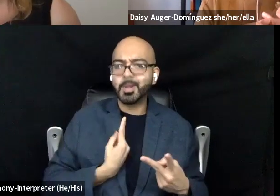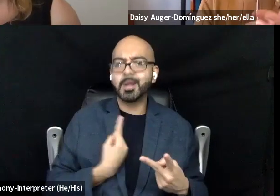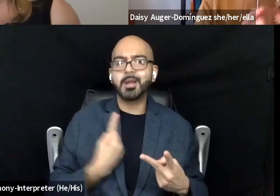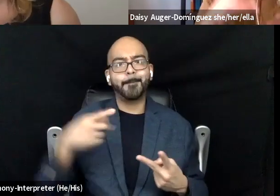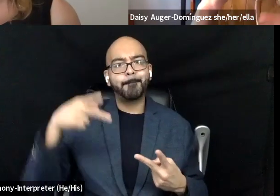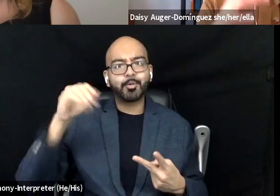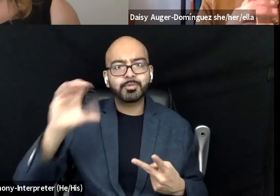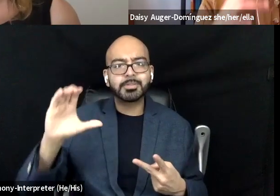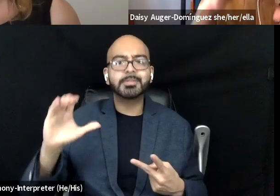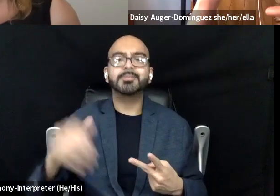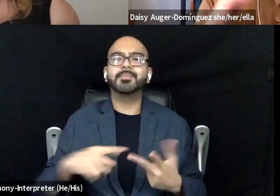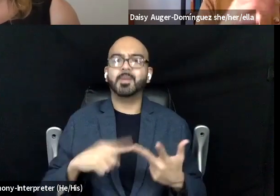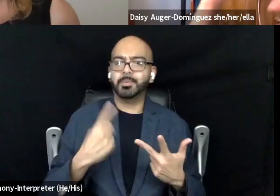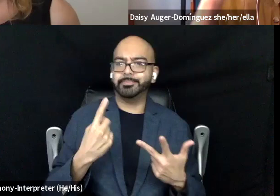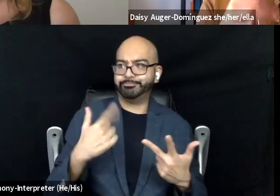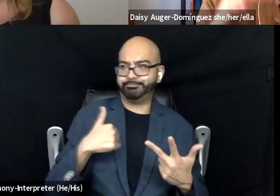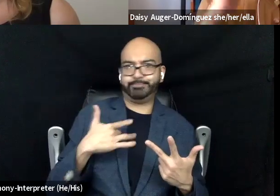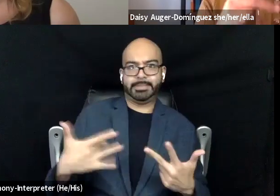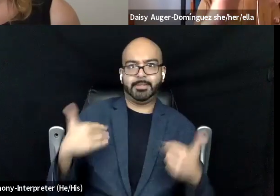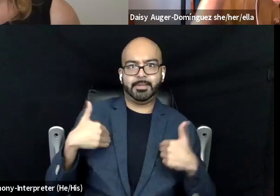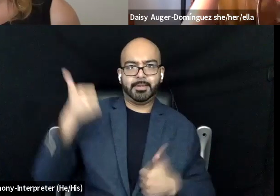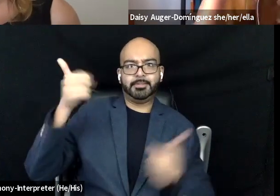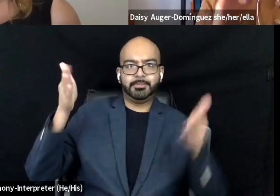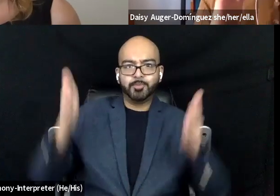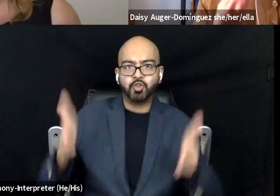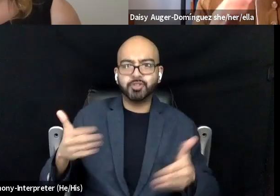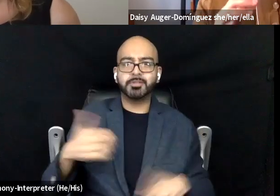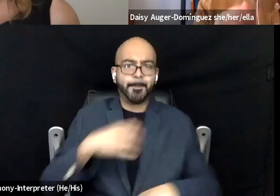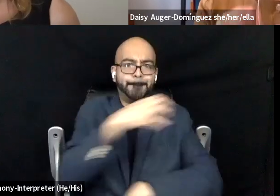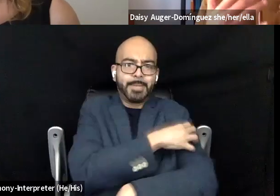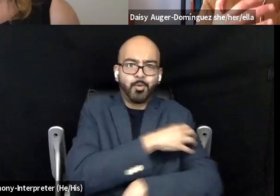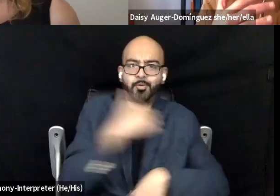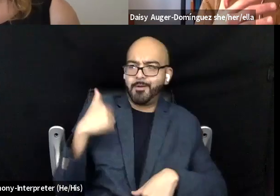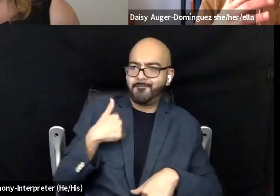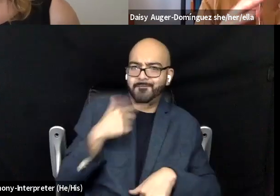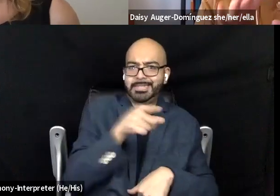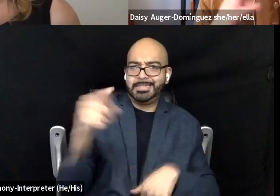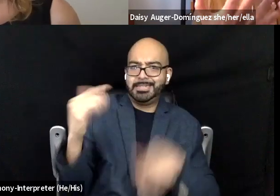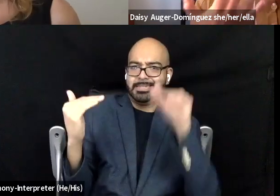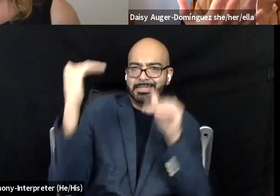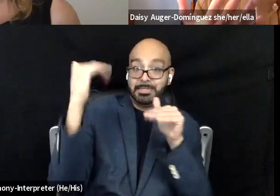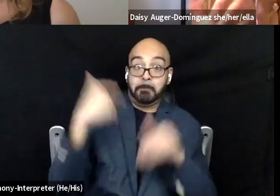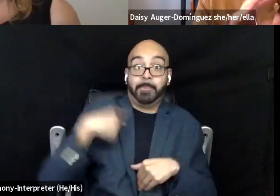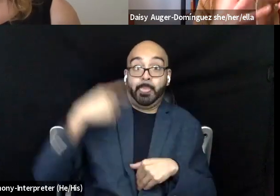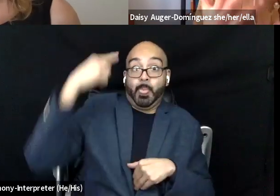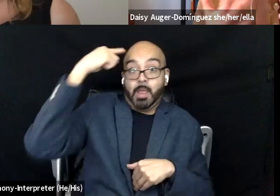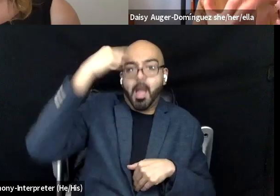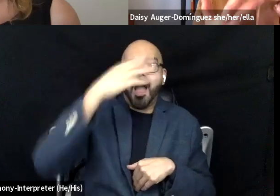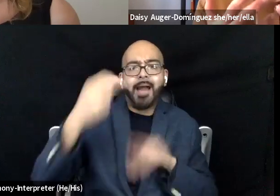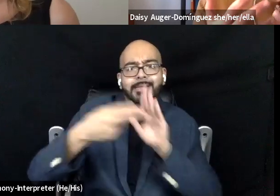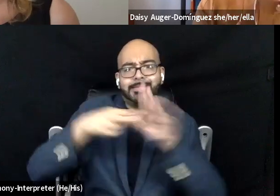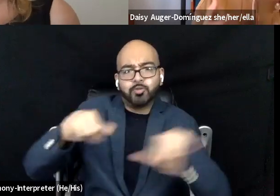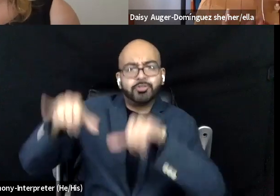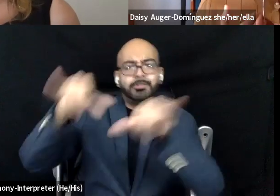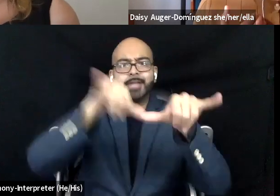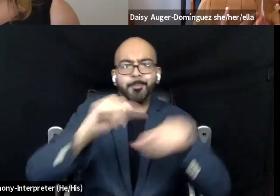meetings, the difference in power that I was very keen on, and also, you know, the stereotype threat that many of us